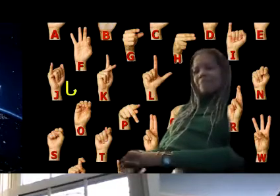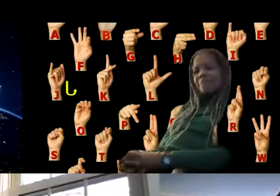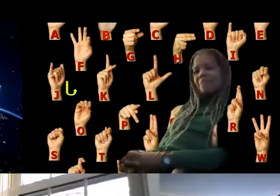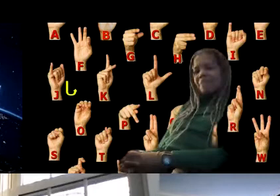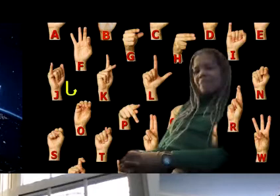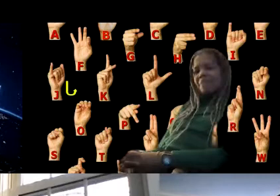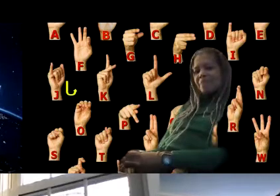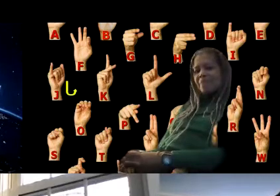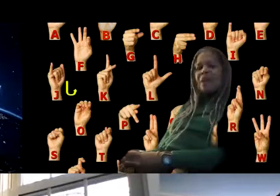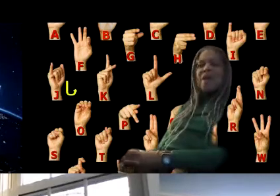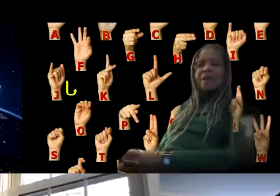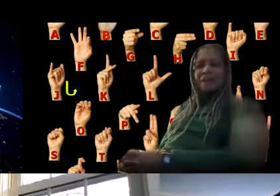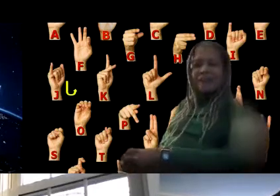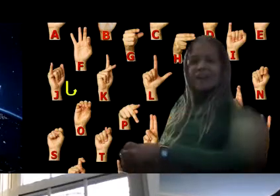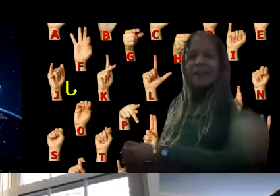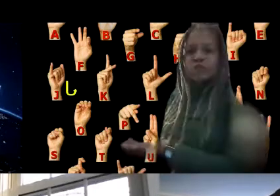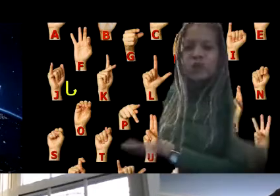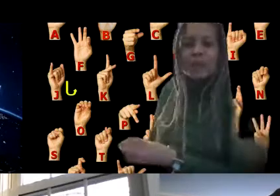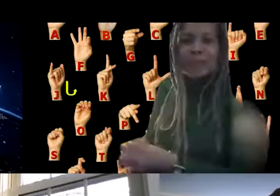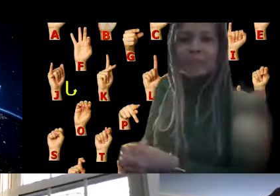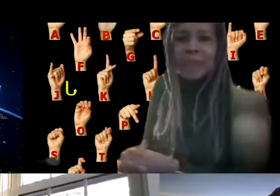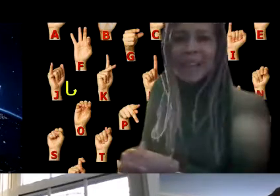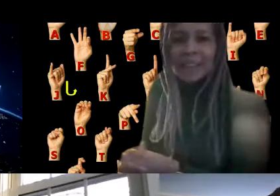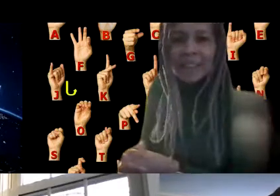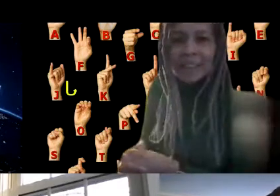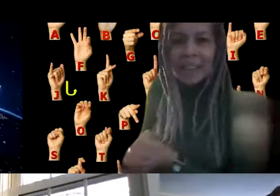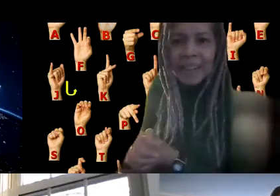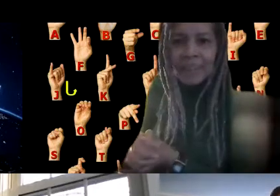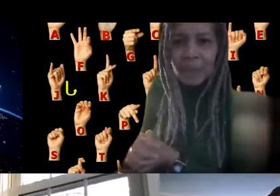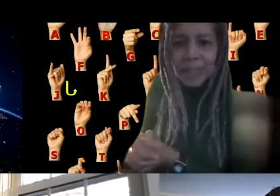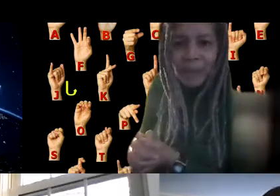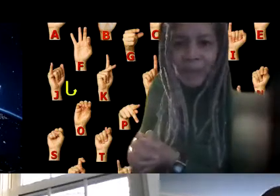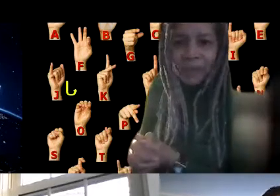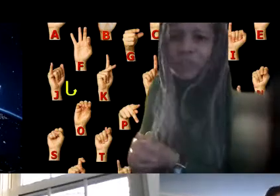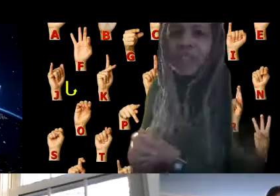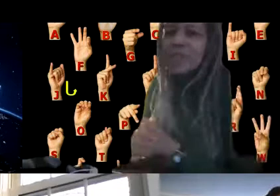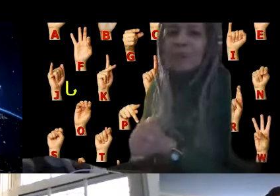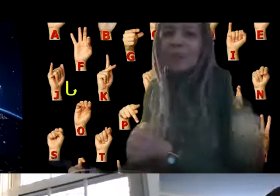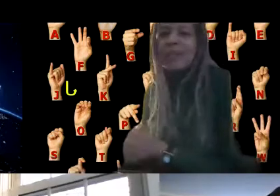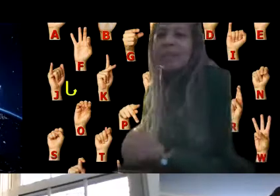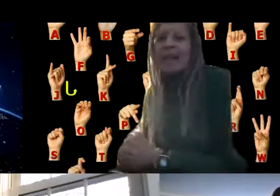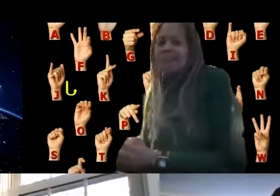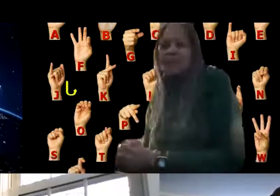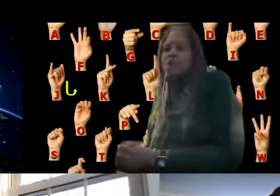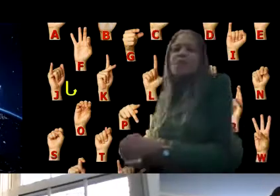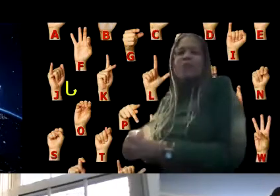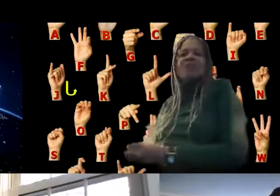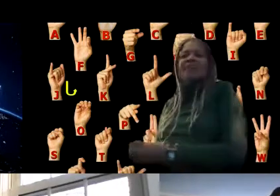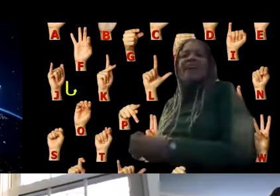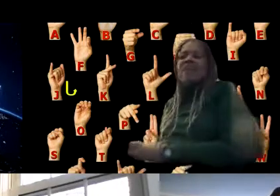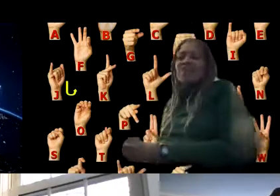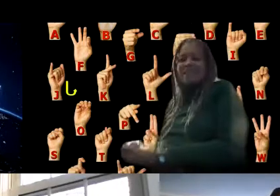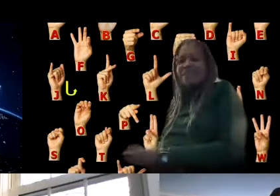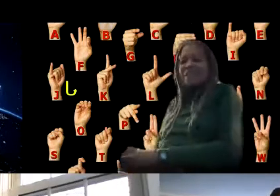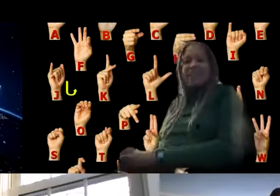them experience that. That's what I hate. Try being Black and not having a white spouse, just simply being Black. We experience